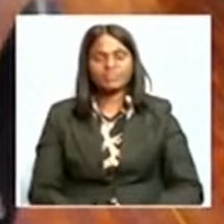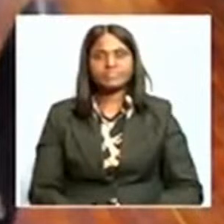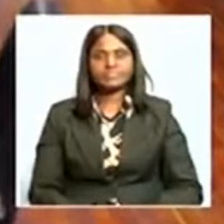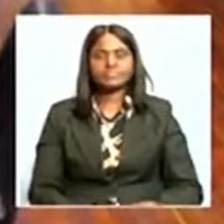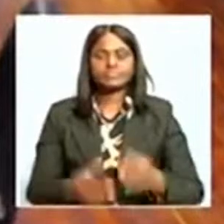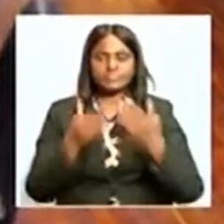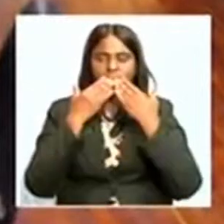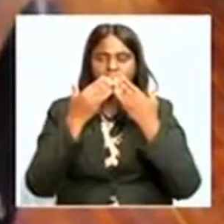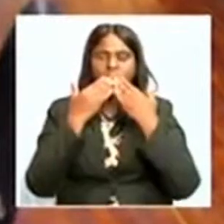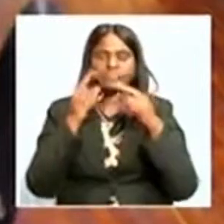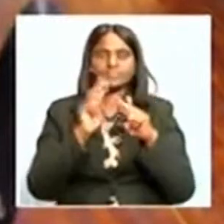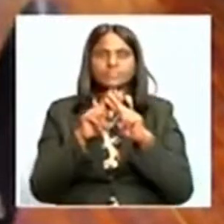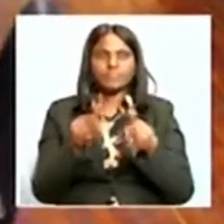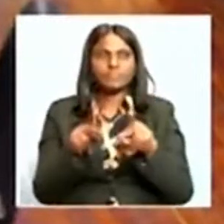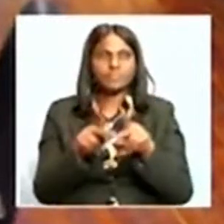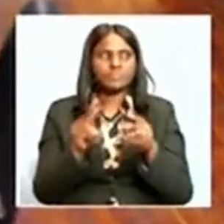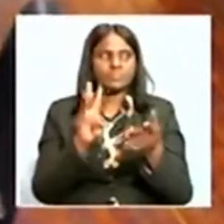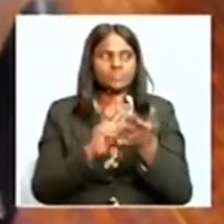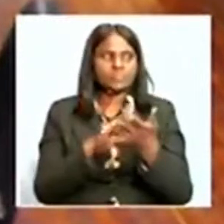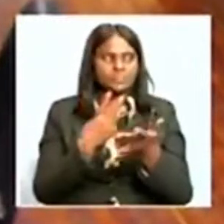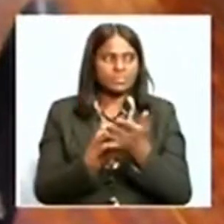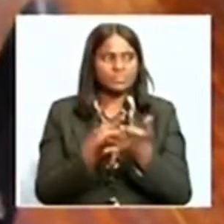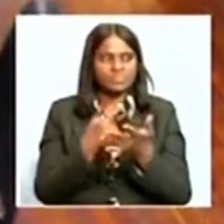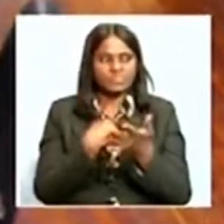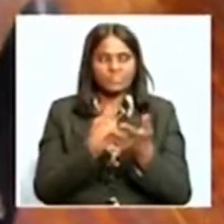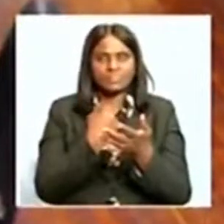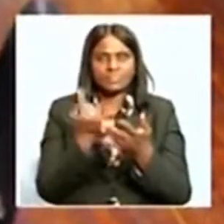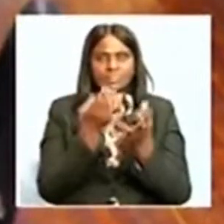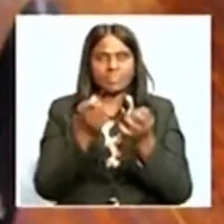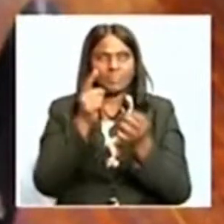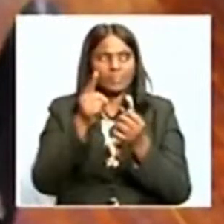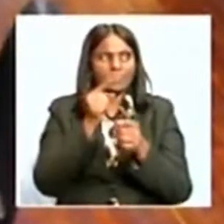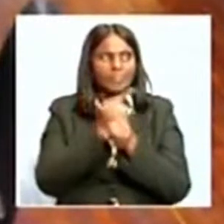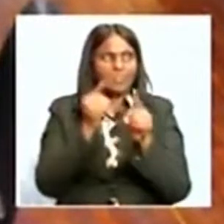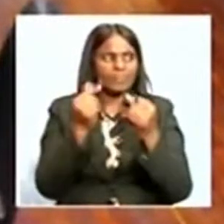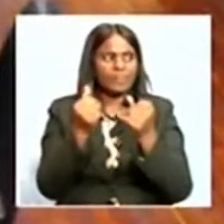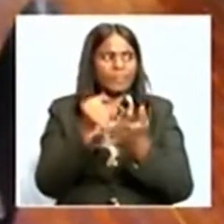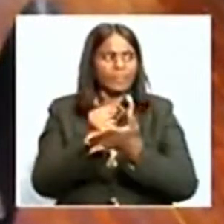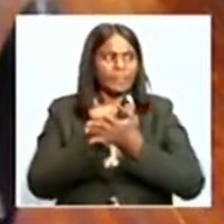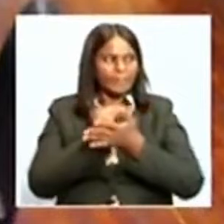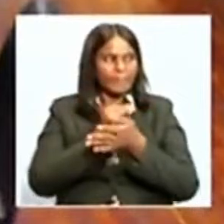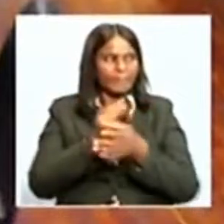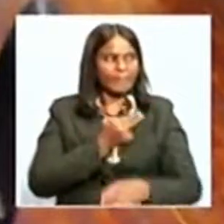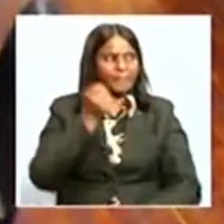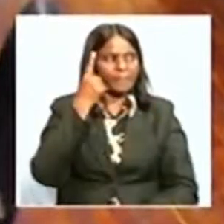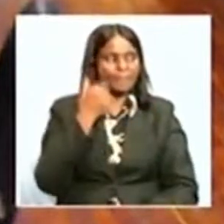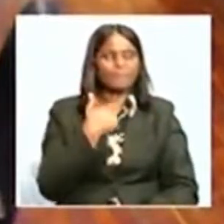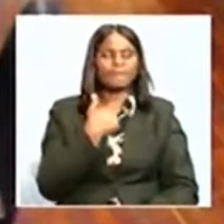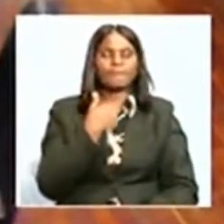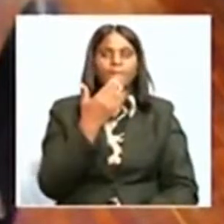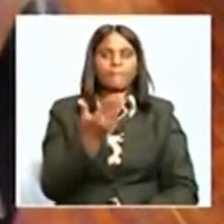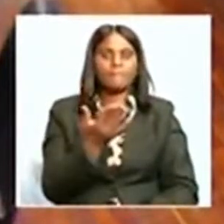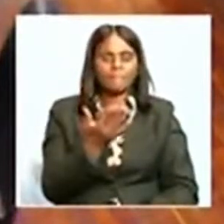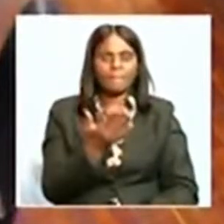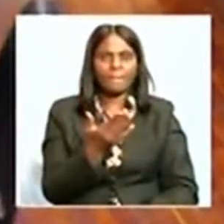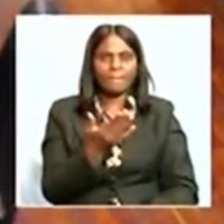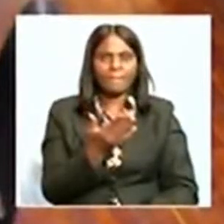Thank you, Chair. Witness, I would like you to just help us understand